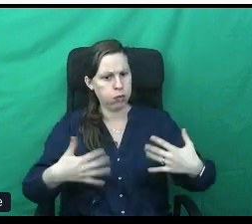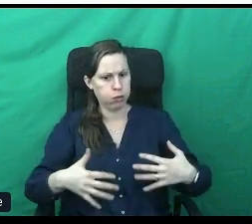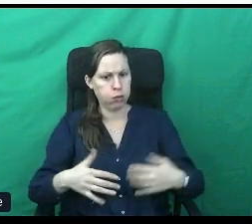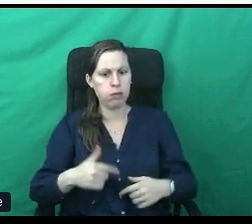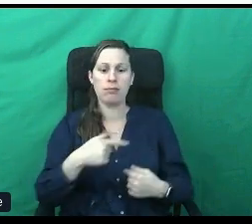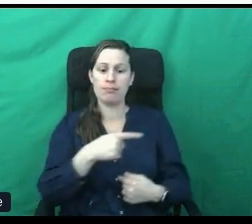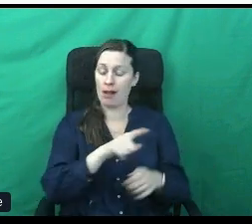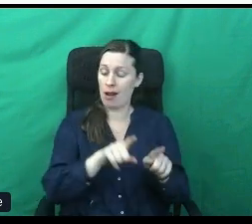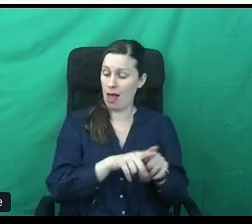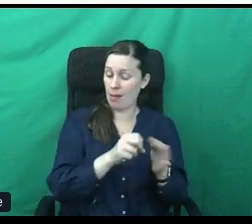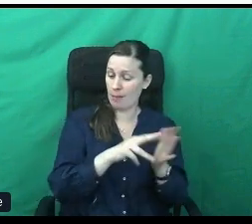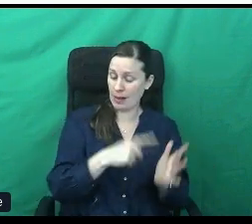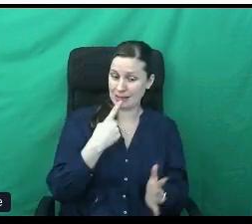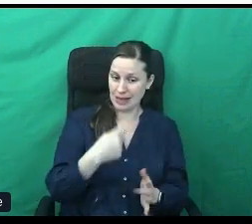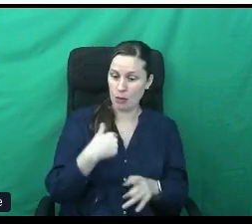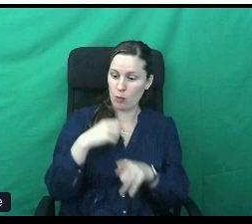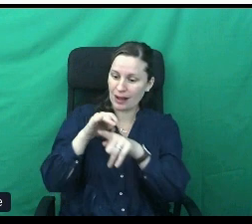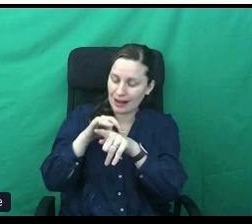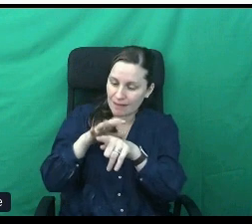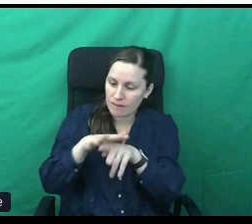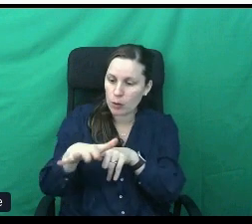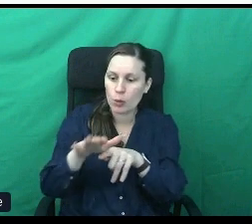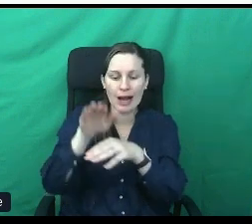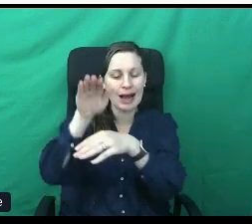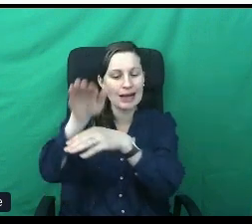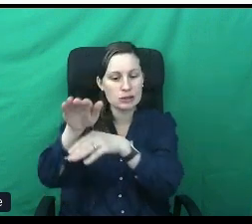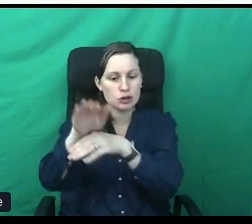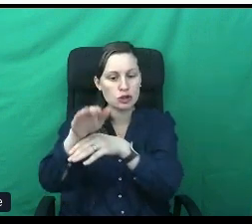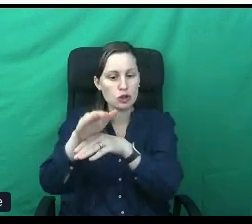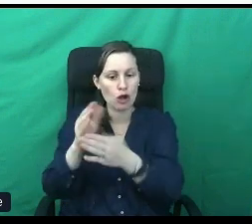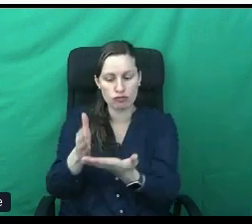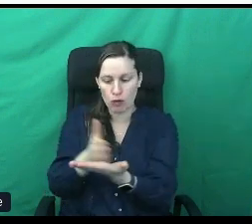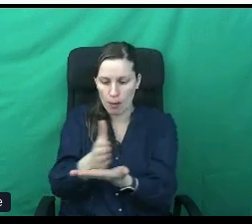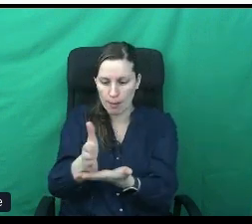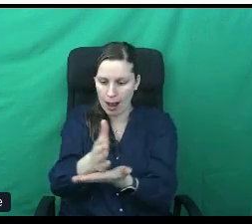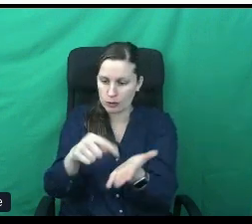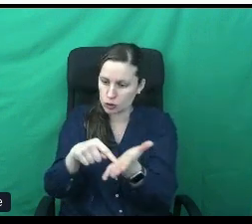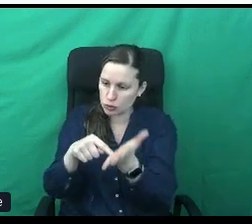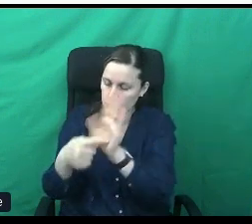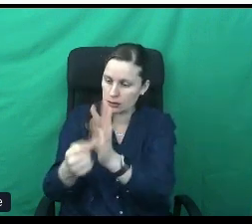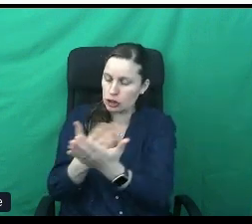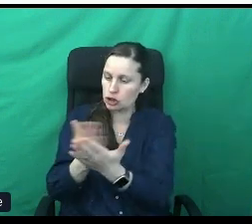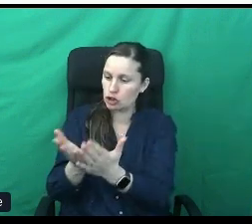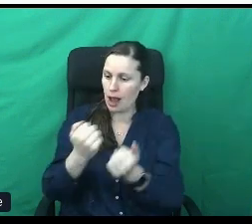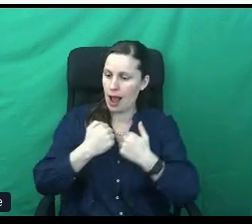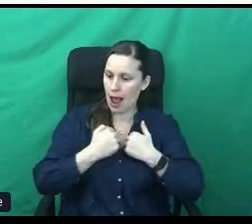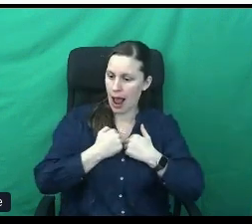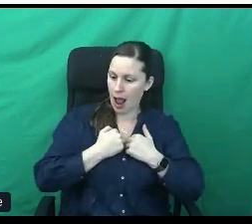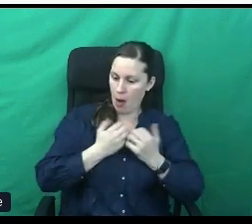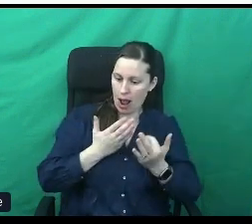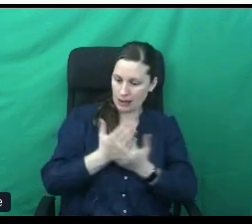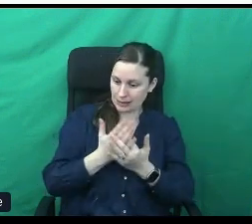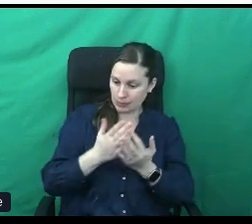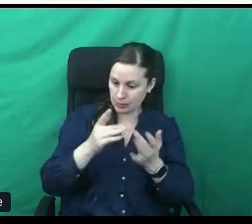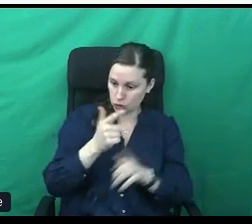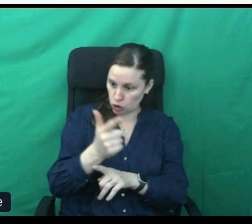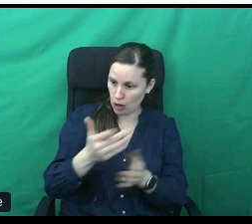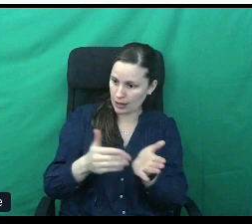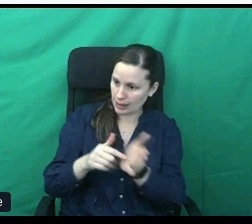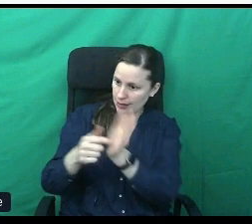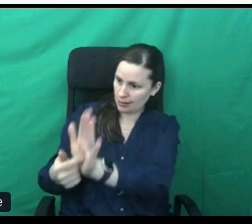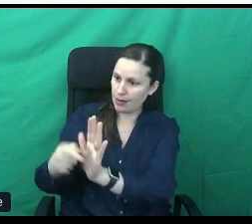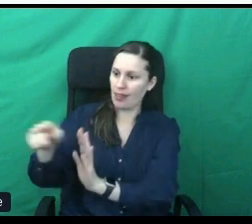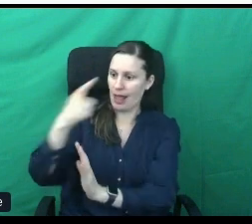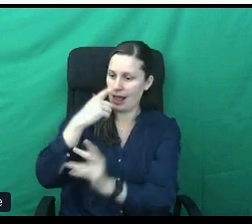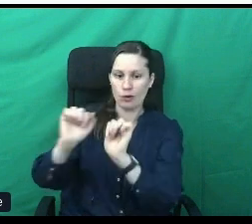Ben mentioned, influencing external product roadmaps and sharing our knowledge to start their own digital accessibility journey, which in turn will